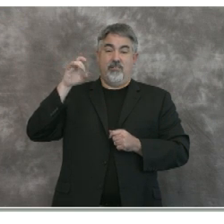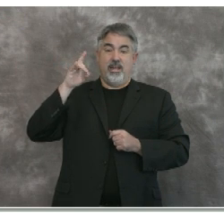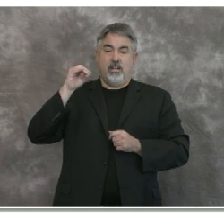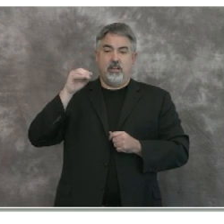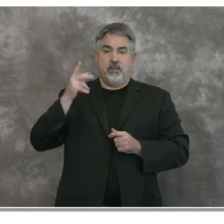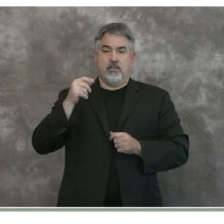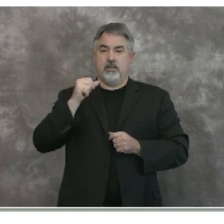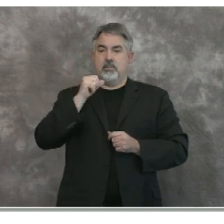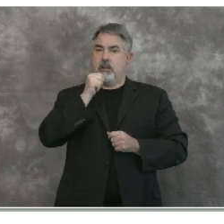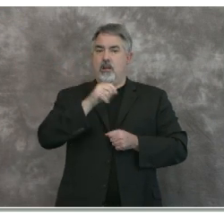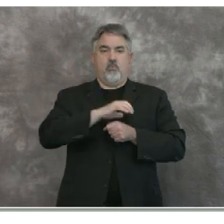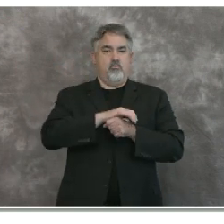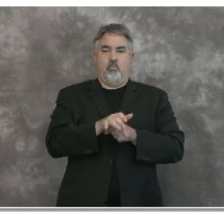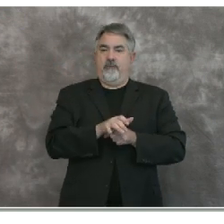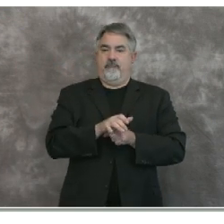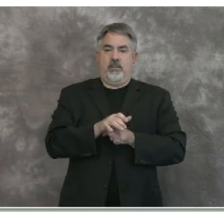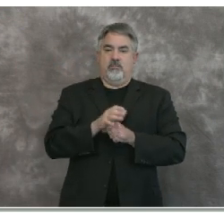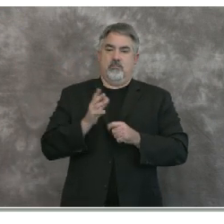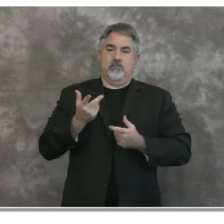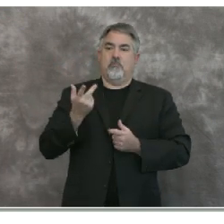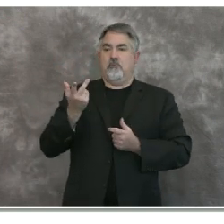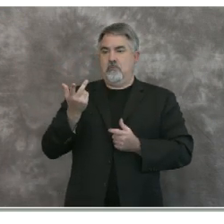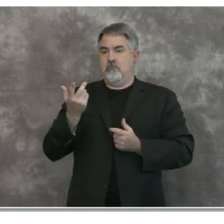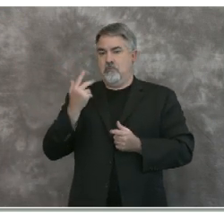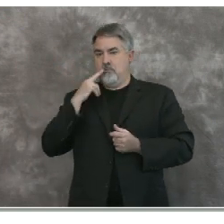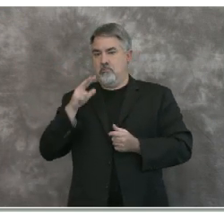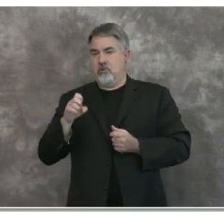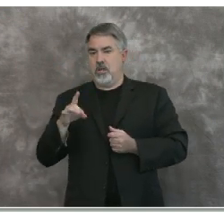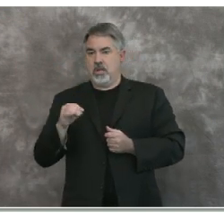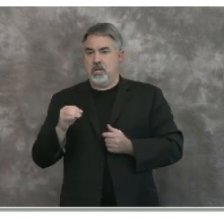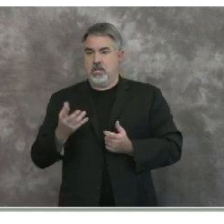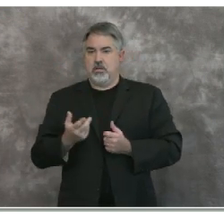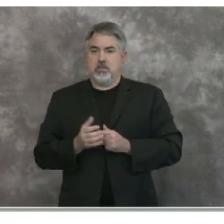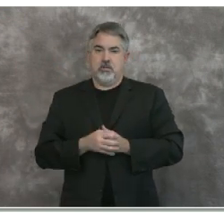non-COVID related reasons, you can see 380 as a part of